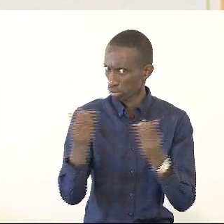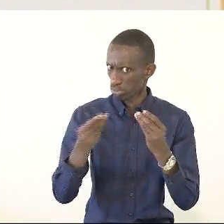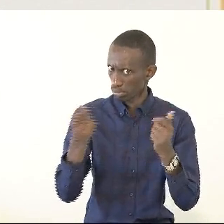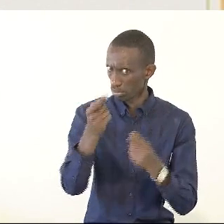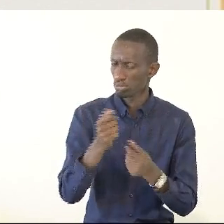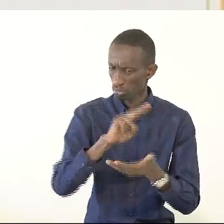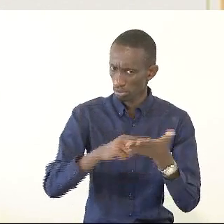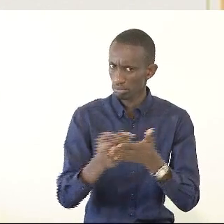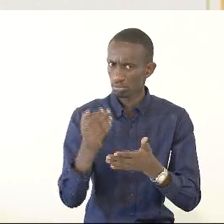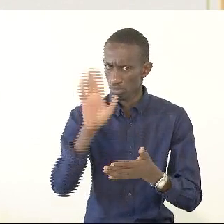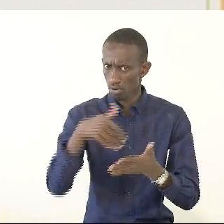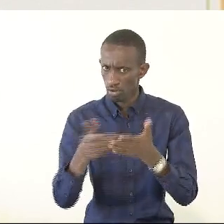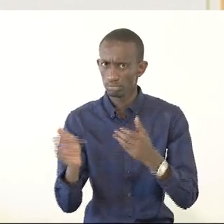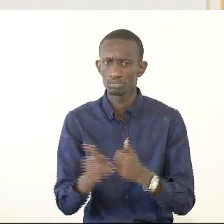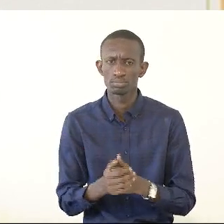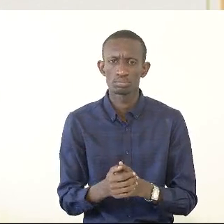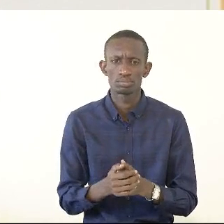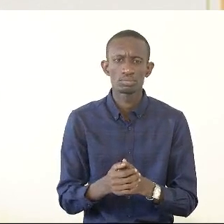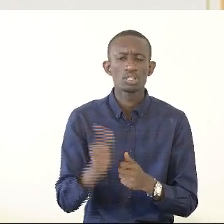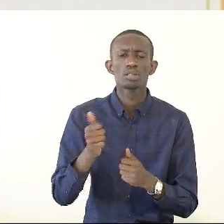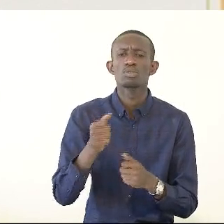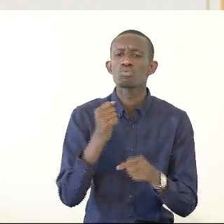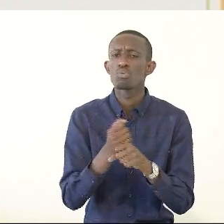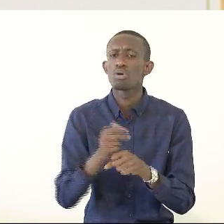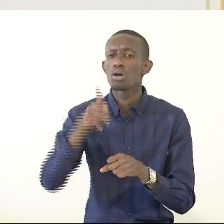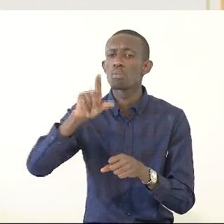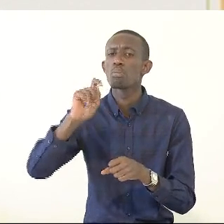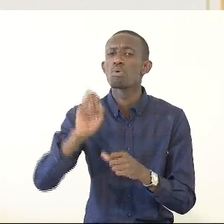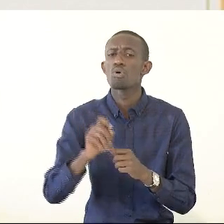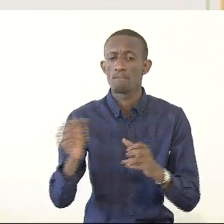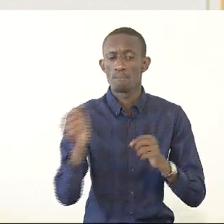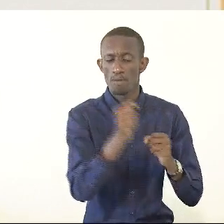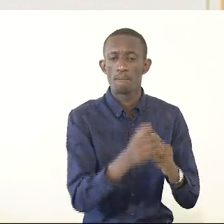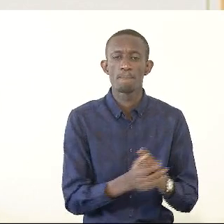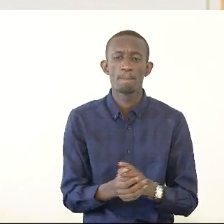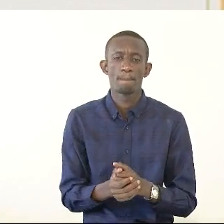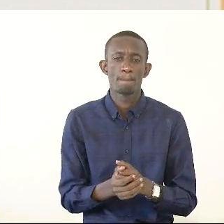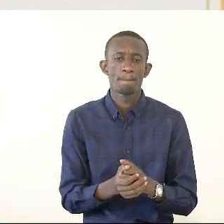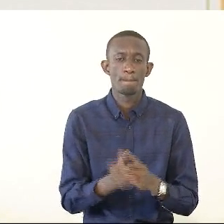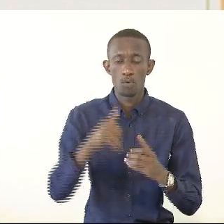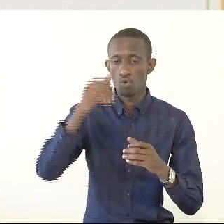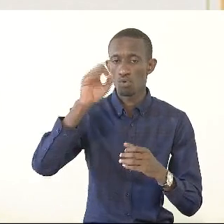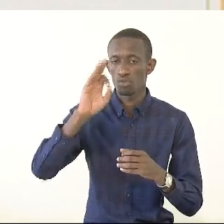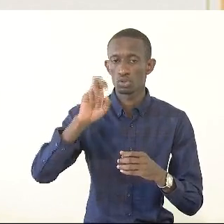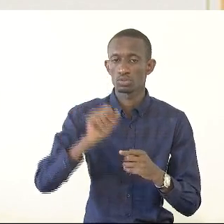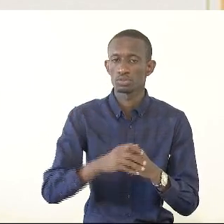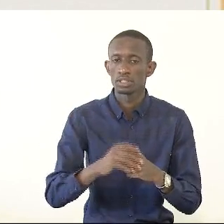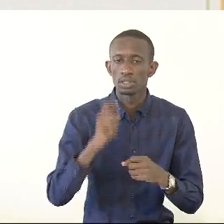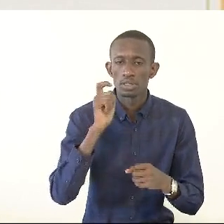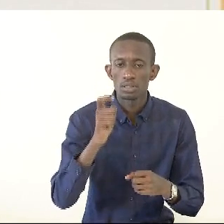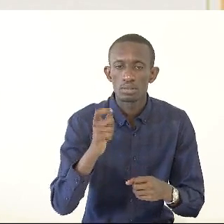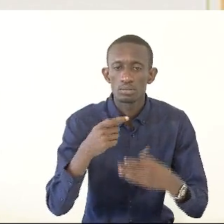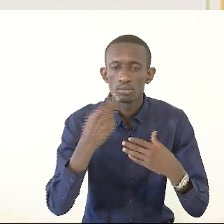using that graph. And then you plot the graph of the function x squared minus 6x plus